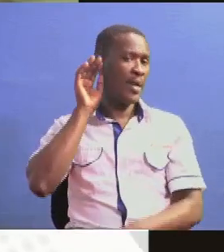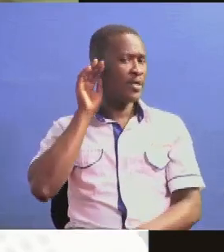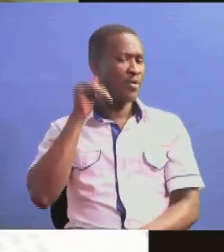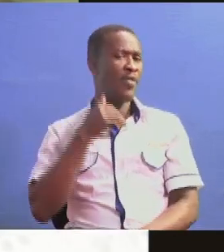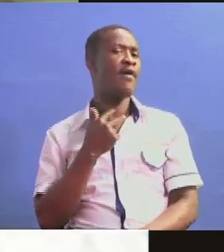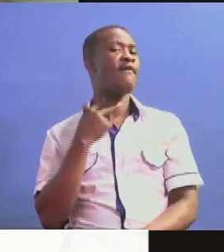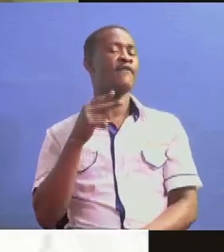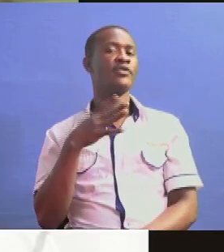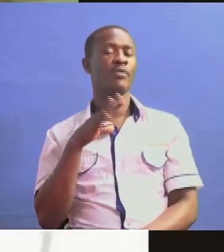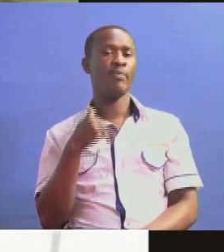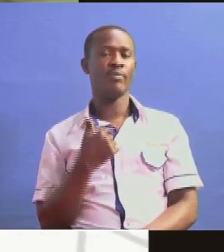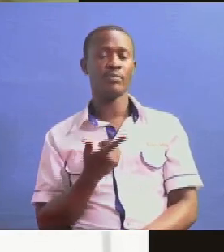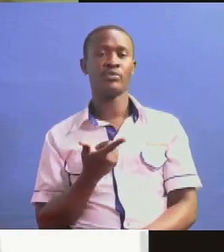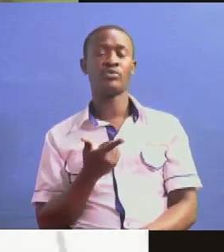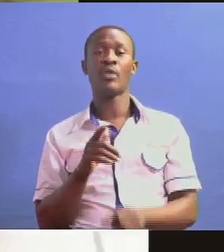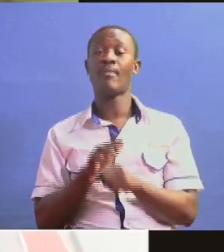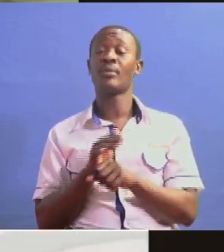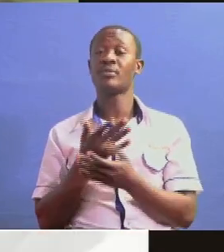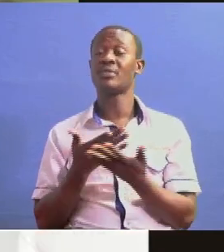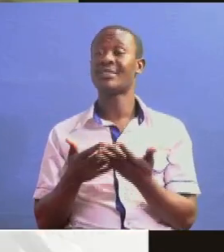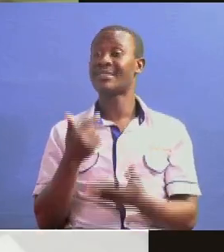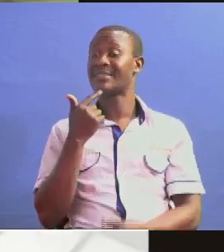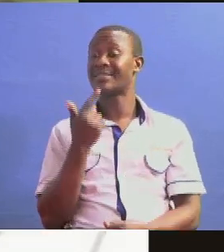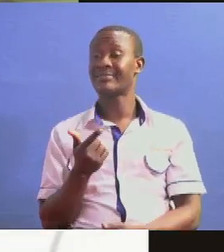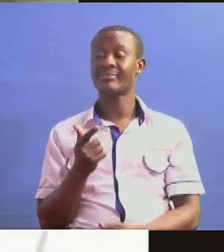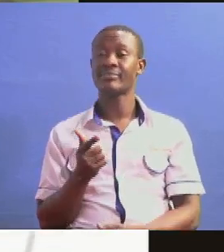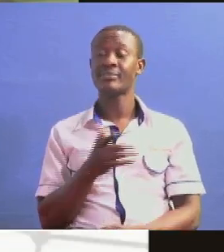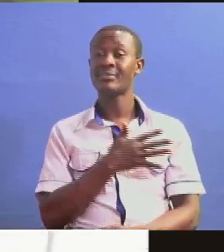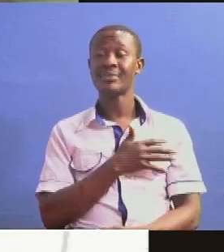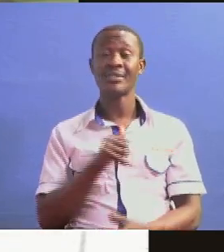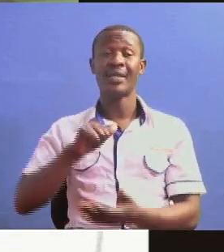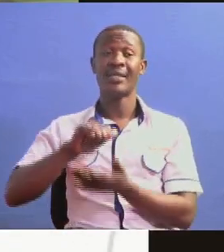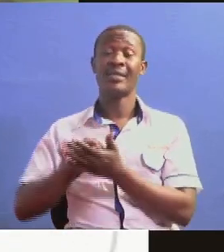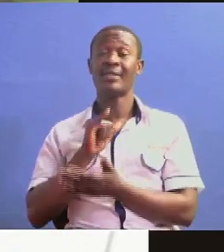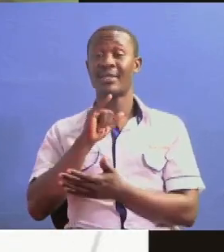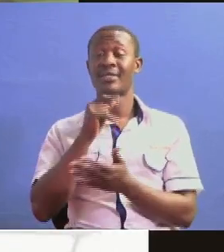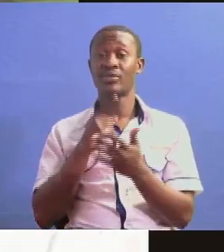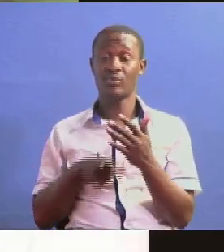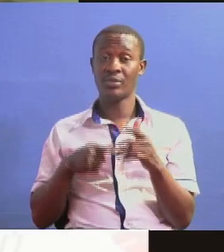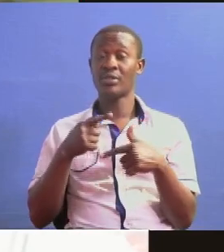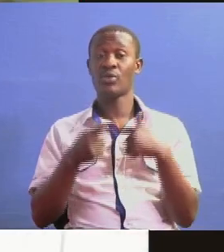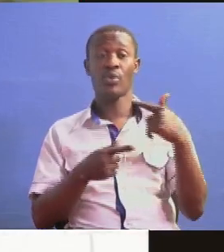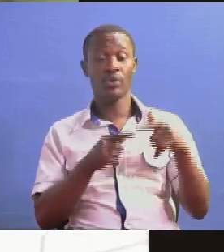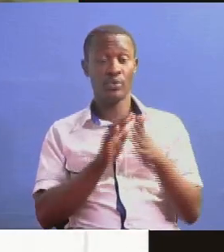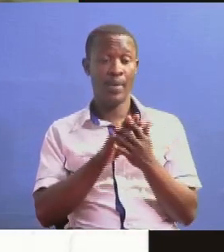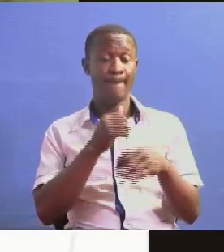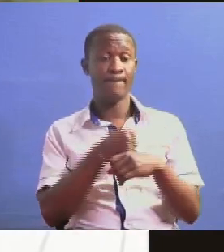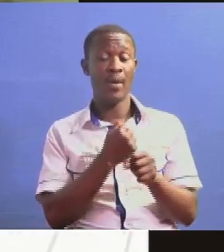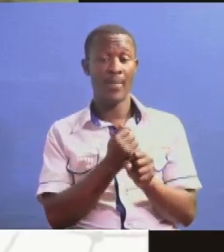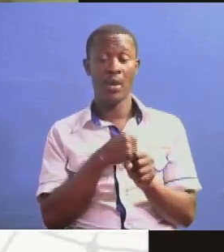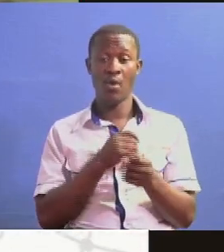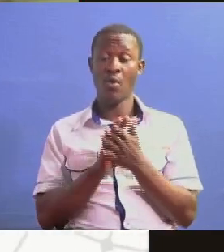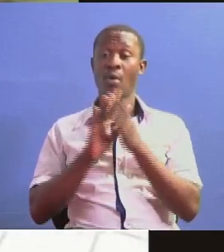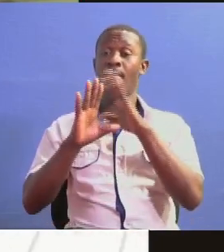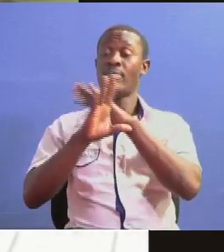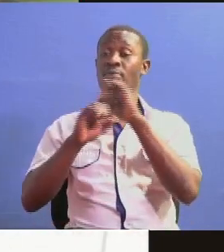of the people, to the many things that people say, and that is what led to the formation of the